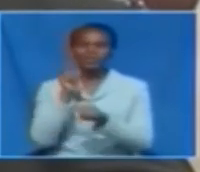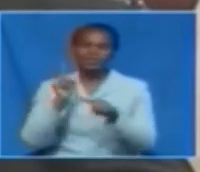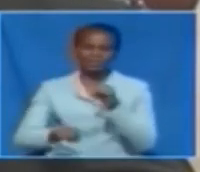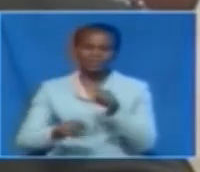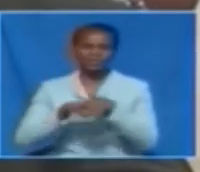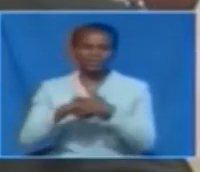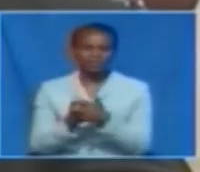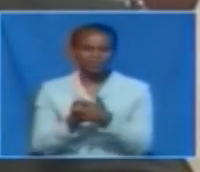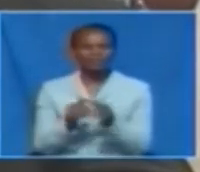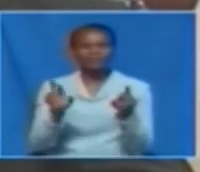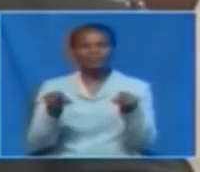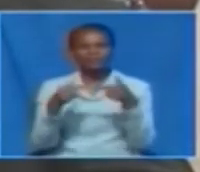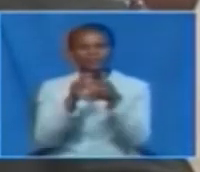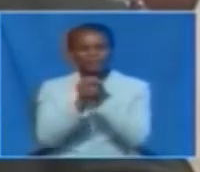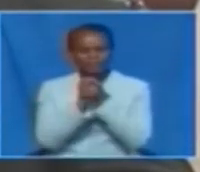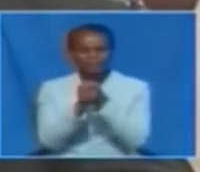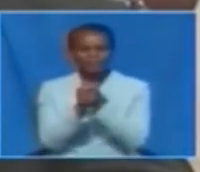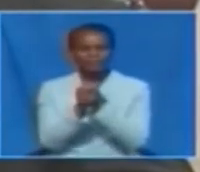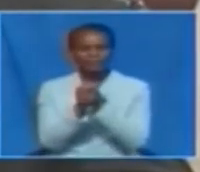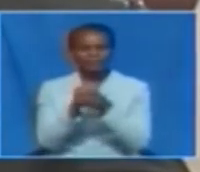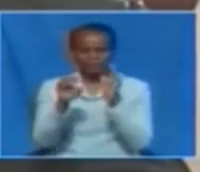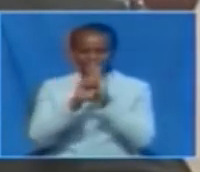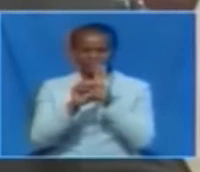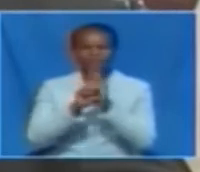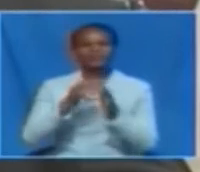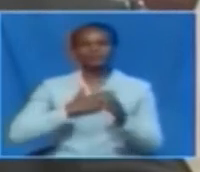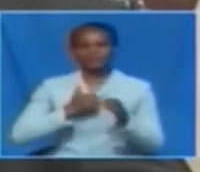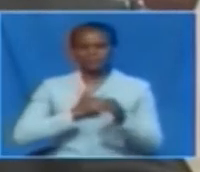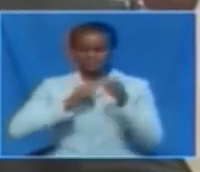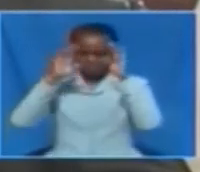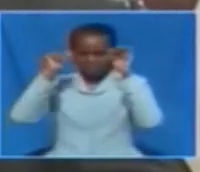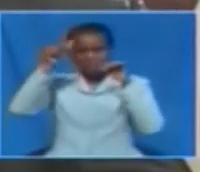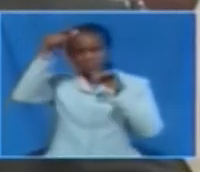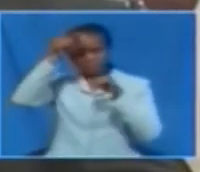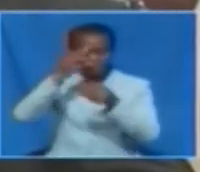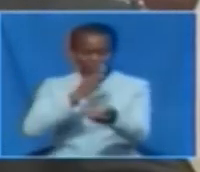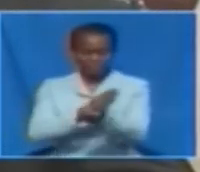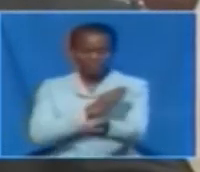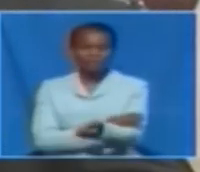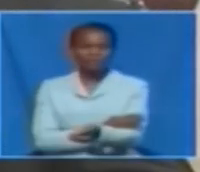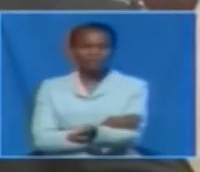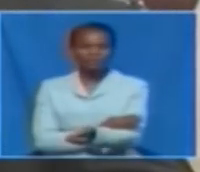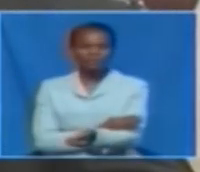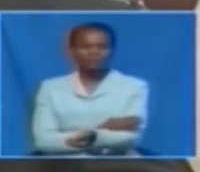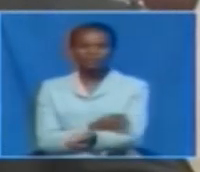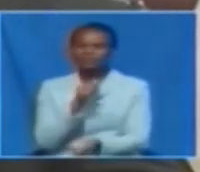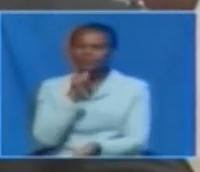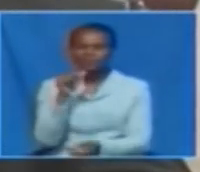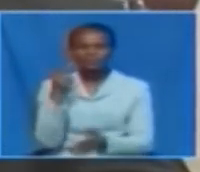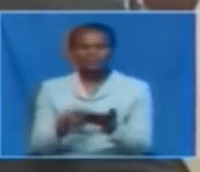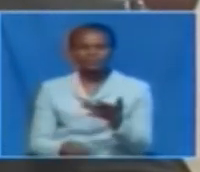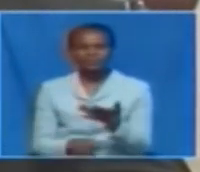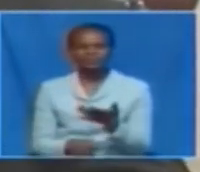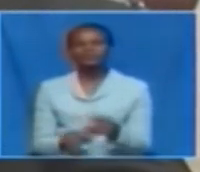issue of reconciliation, for instance, between myself and President Banda, like I've said before, it's not a matter of